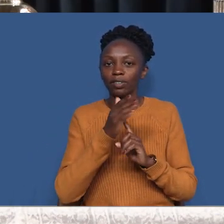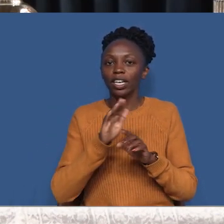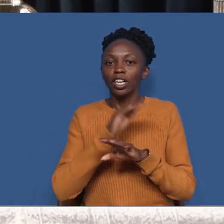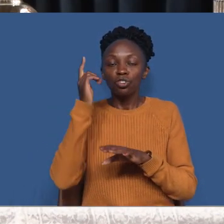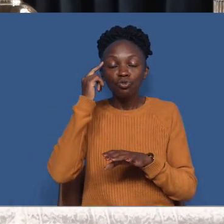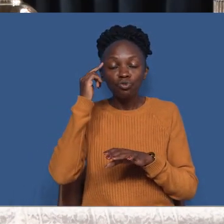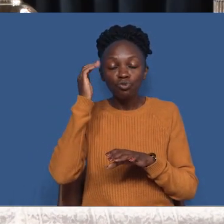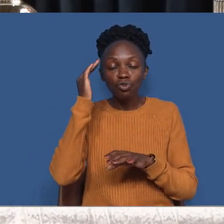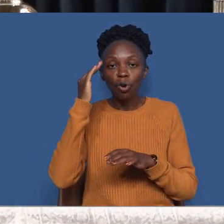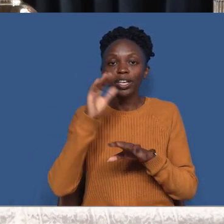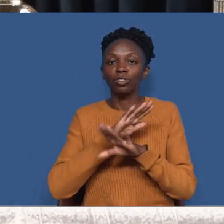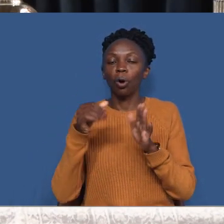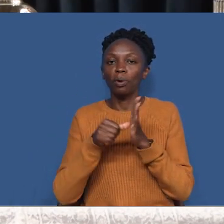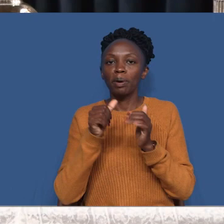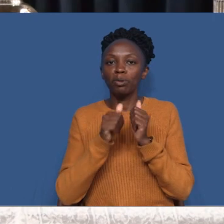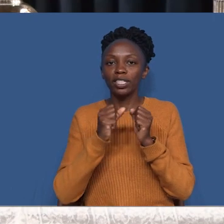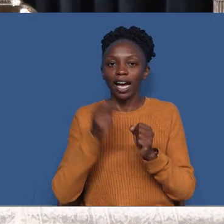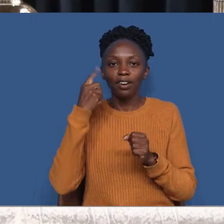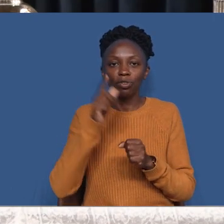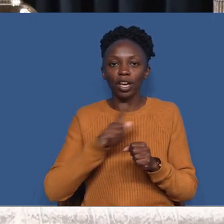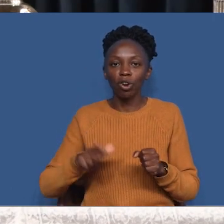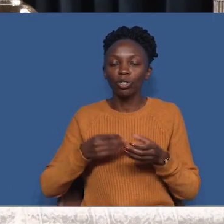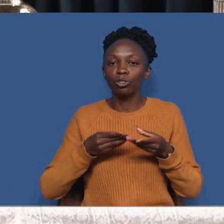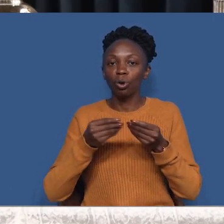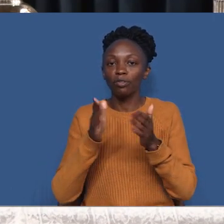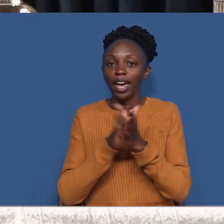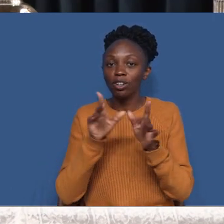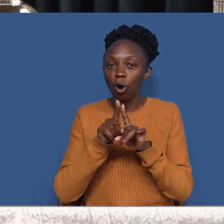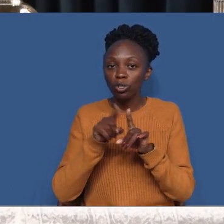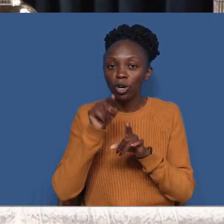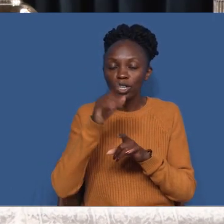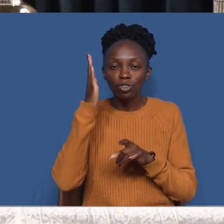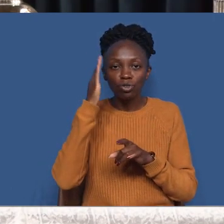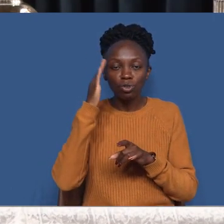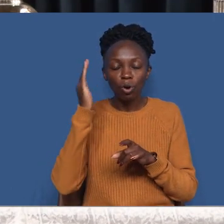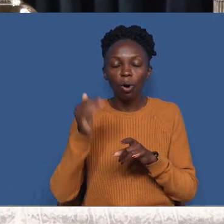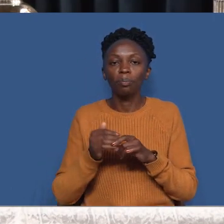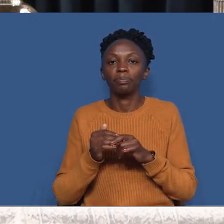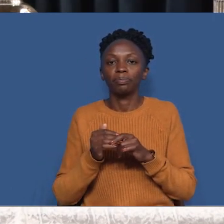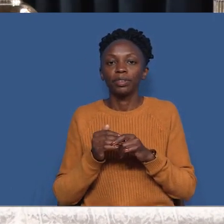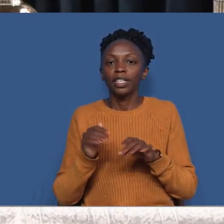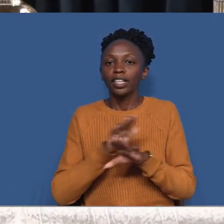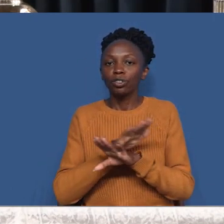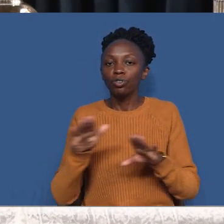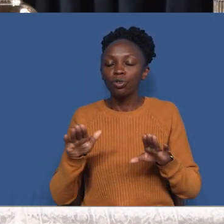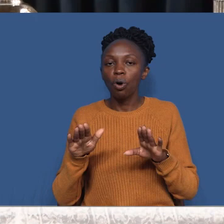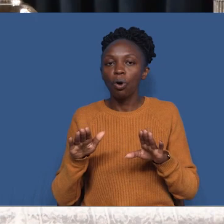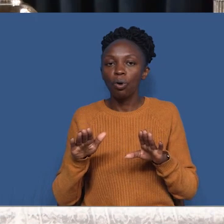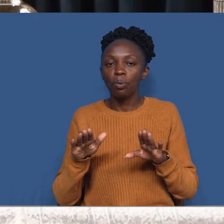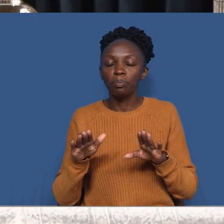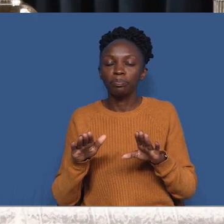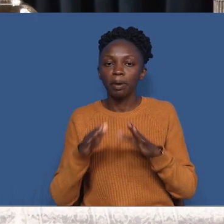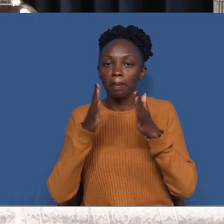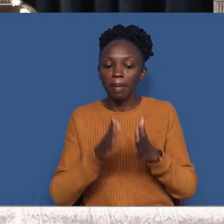no problem that is too hard for the Lord to resolve. And you know, yesterday we looked at, there is no